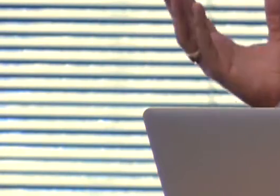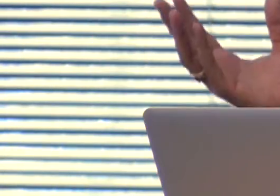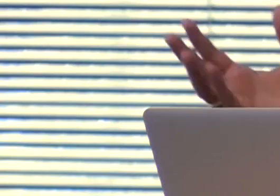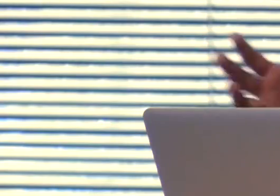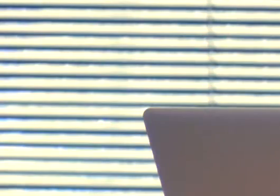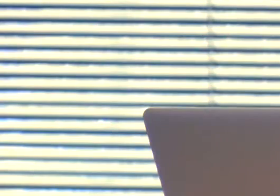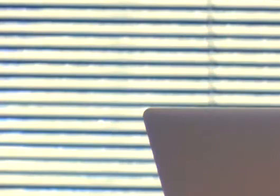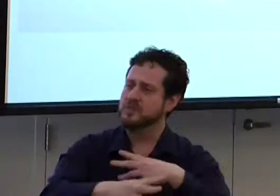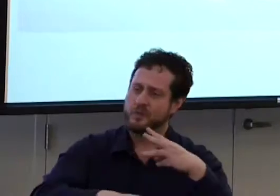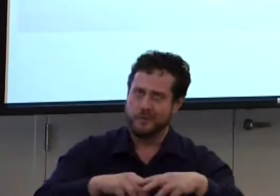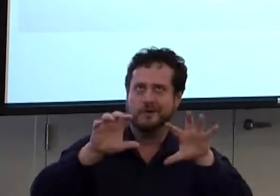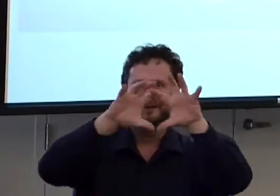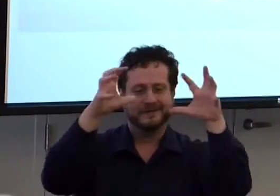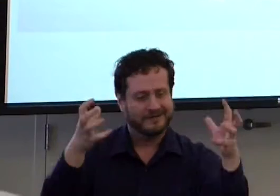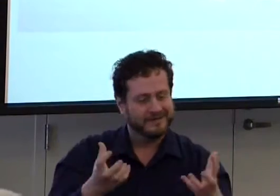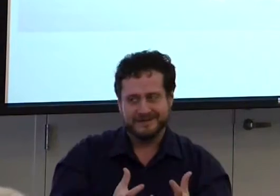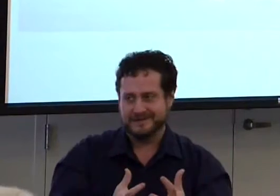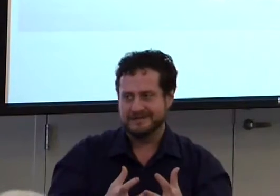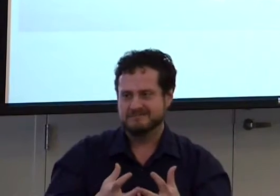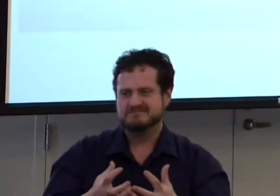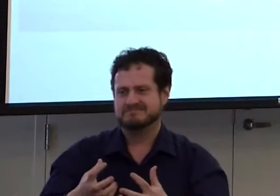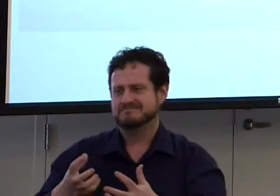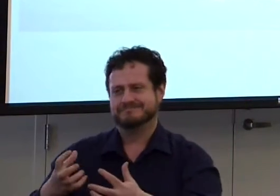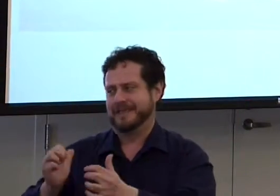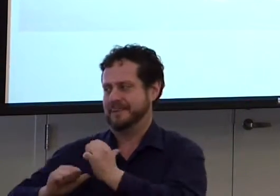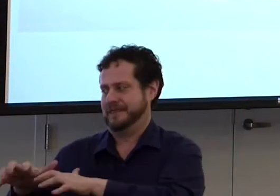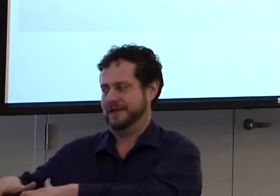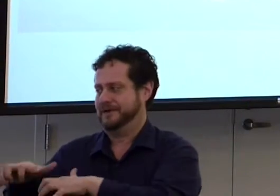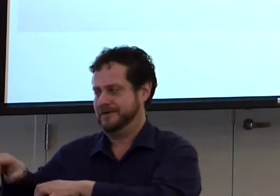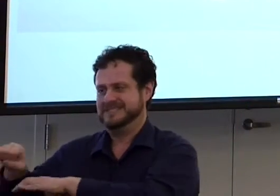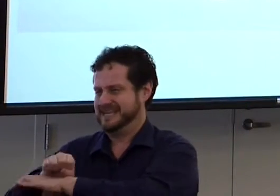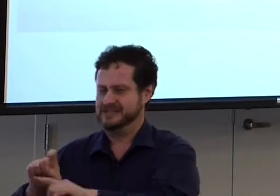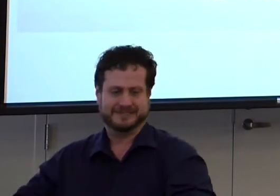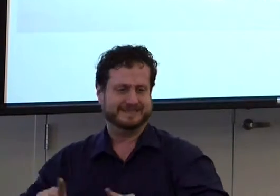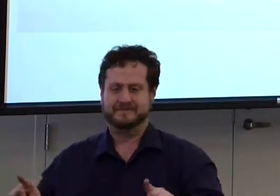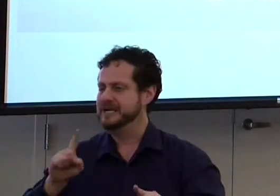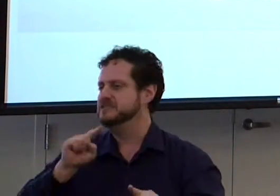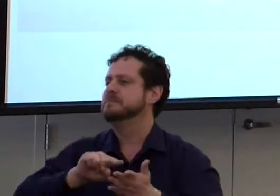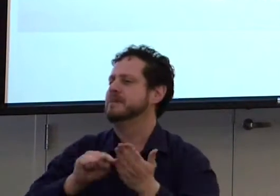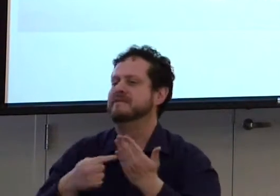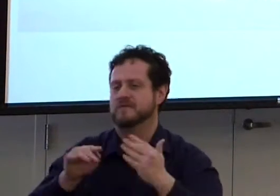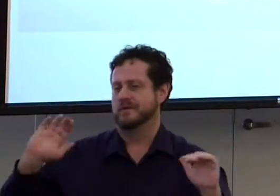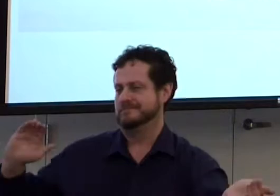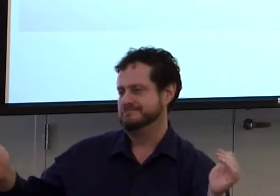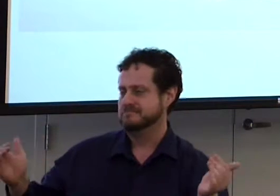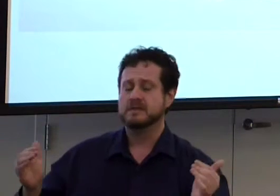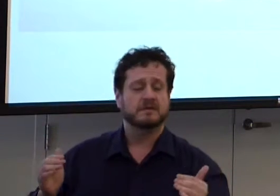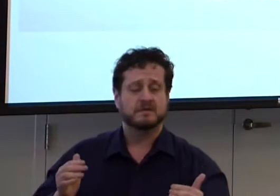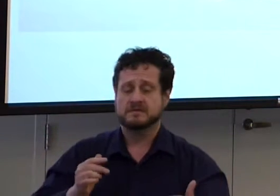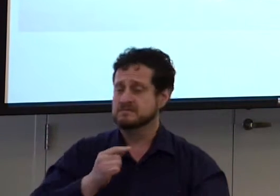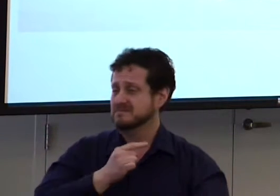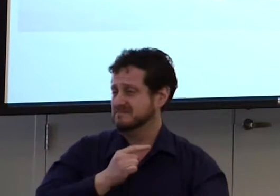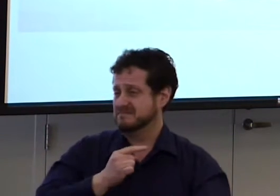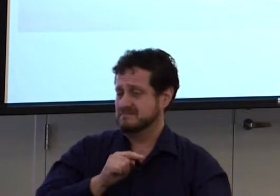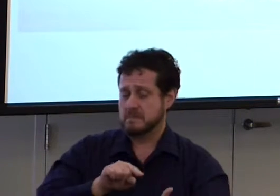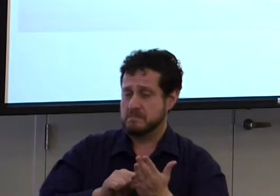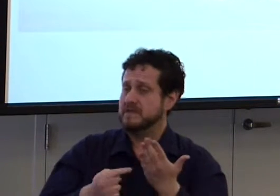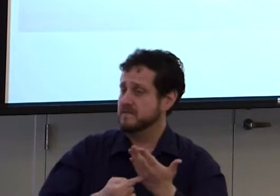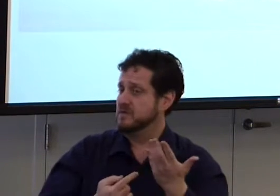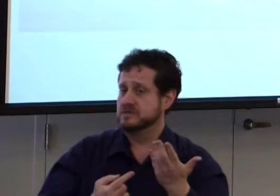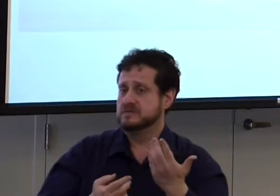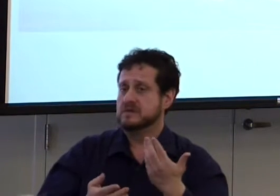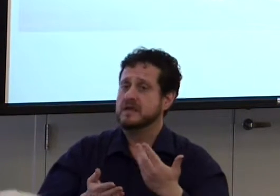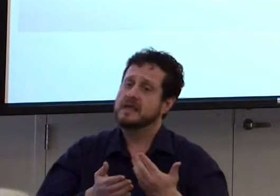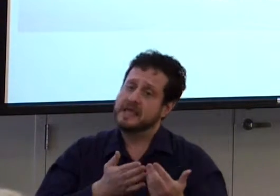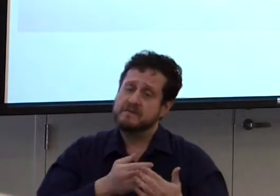is a planet, a stage is a stage. This is a metaphor, it's not literally true. These metaphors, although they make the